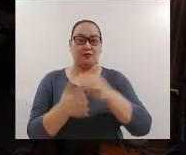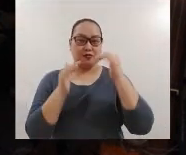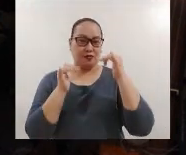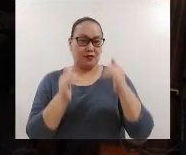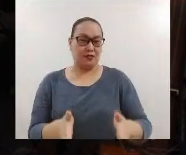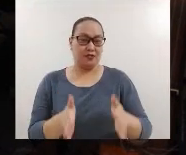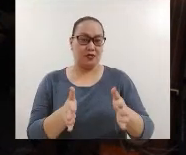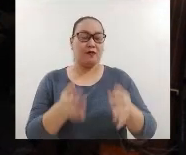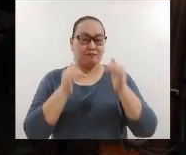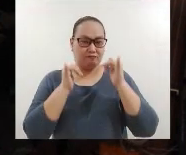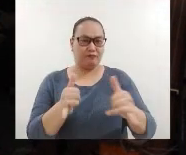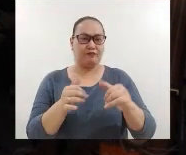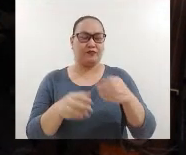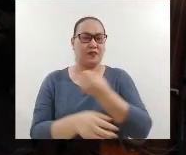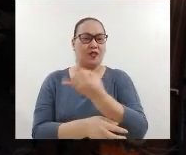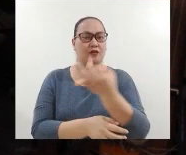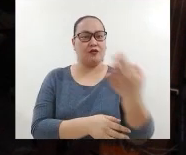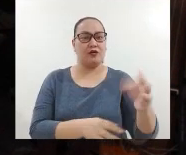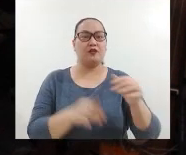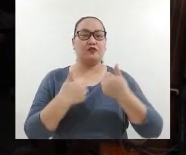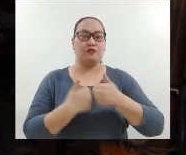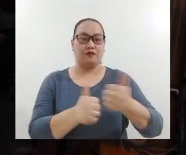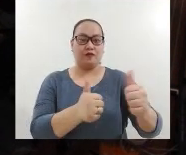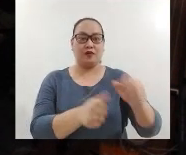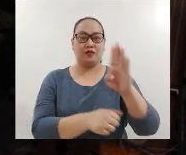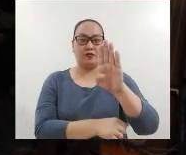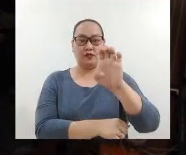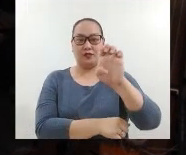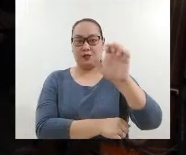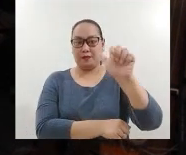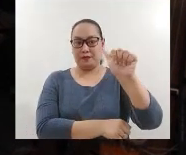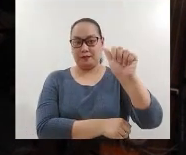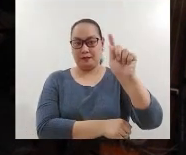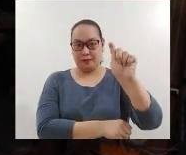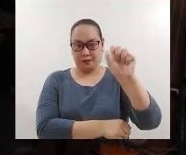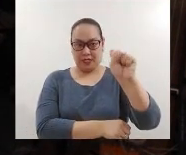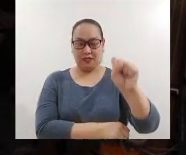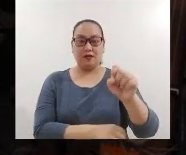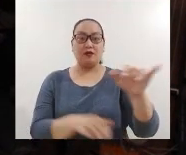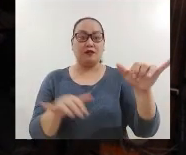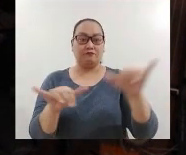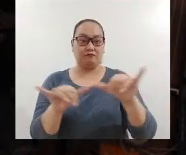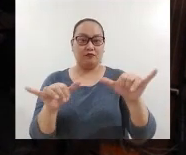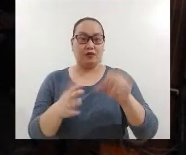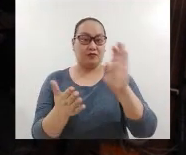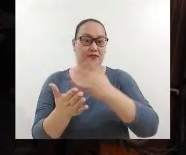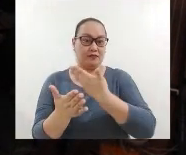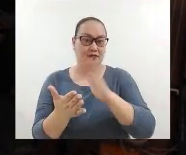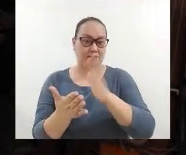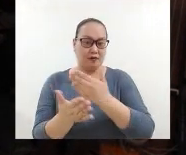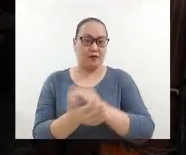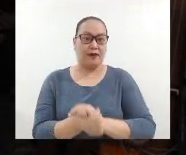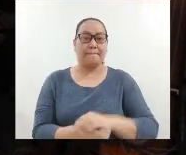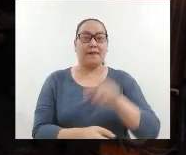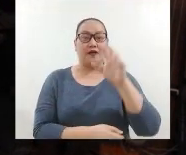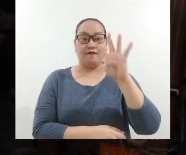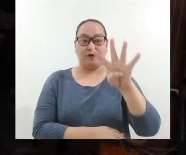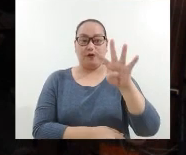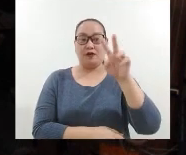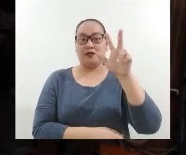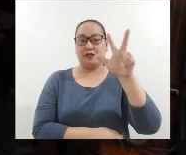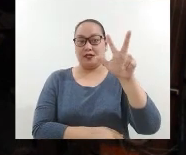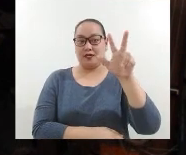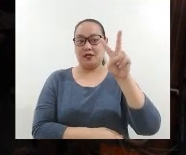counts every beat to follow the pace of a piece. There are 4 counts in a measure, 3 counts, and 2